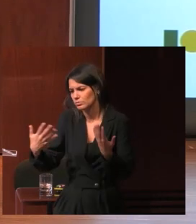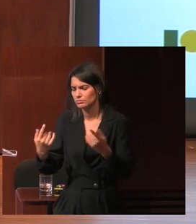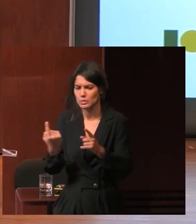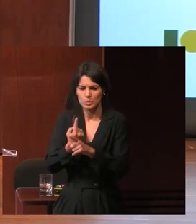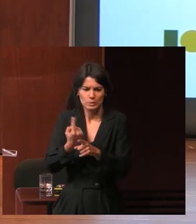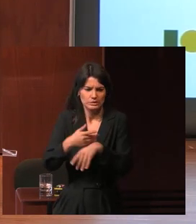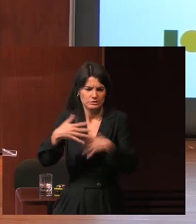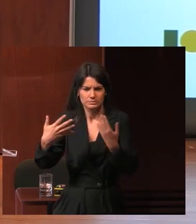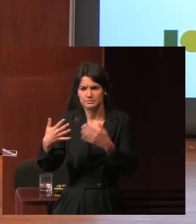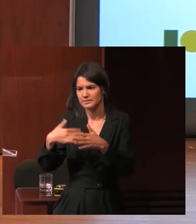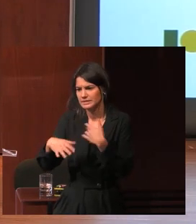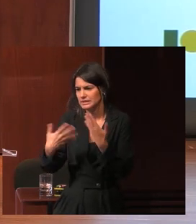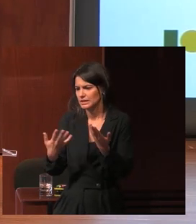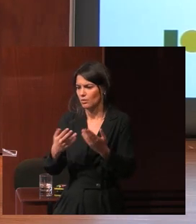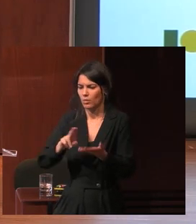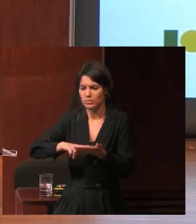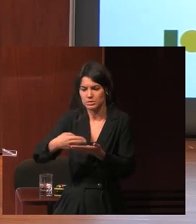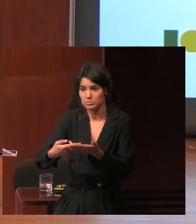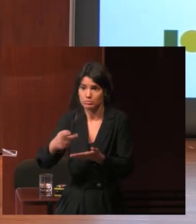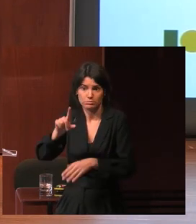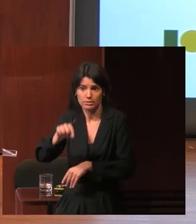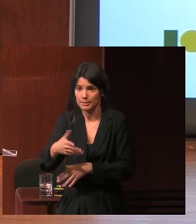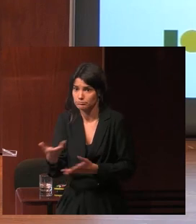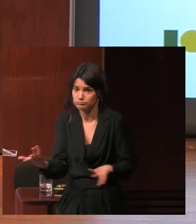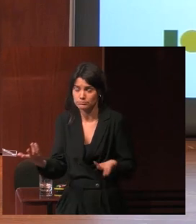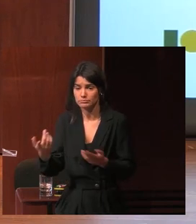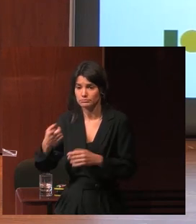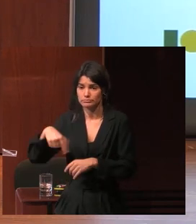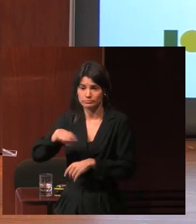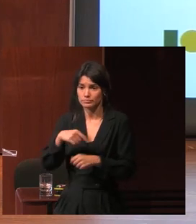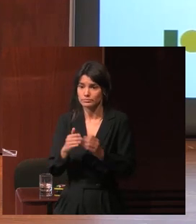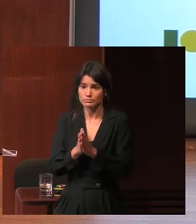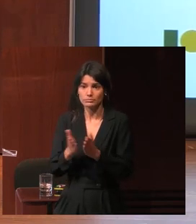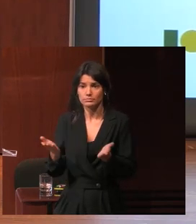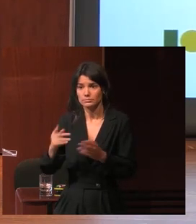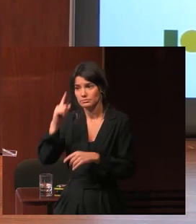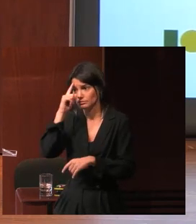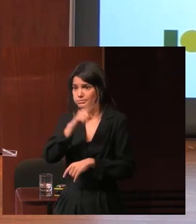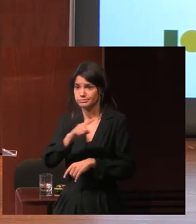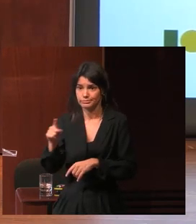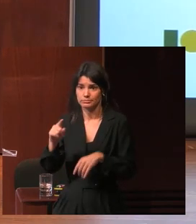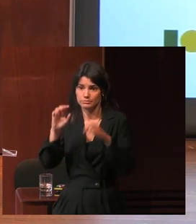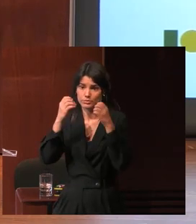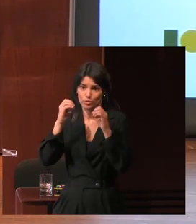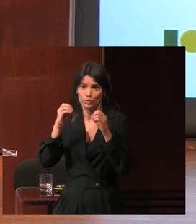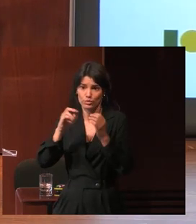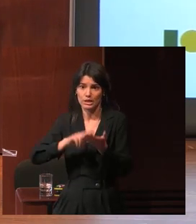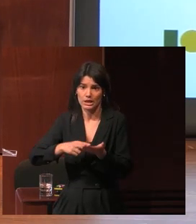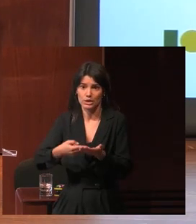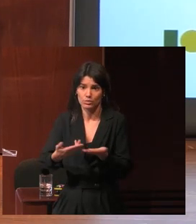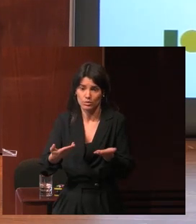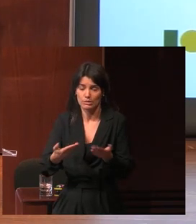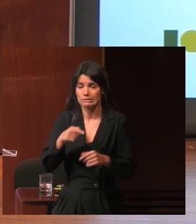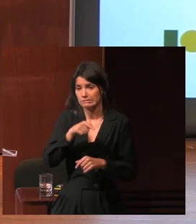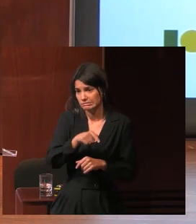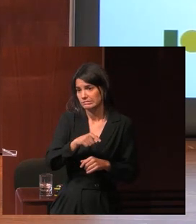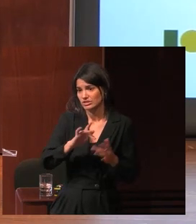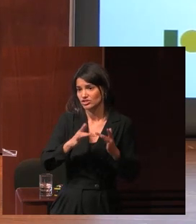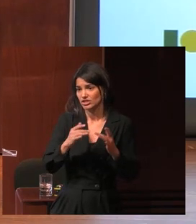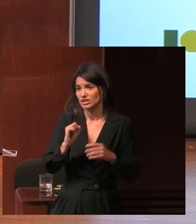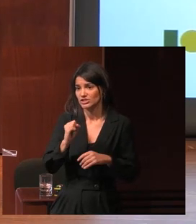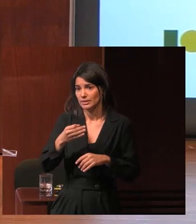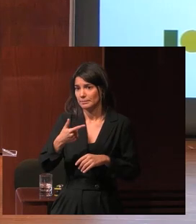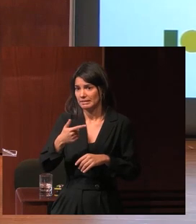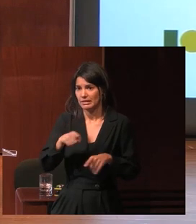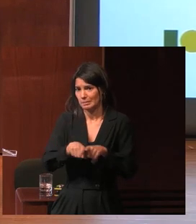for translating. I mean, we all know Google Translate. ChatGPT does almost the same, maybe